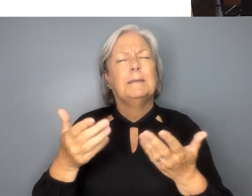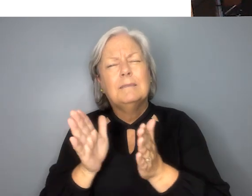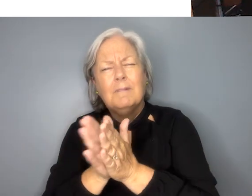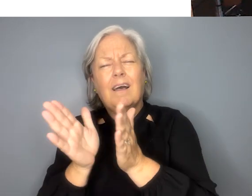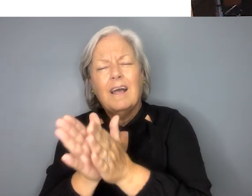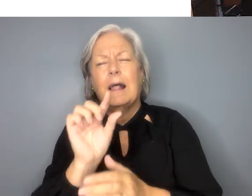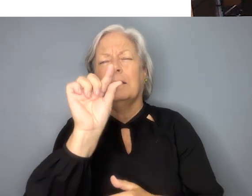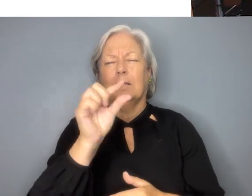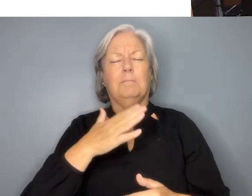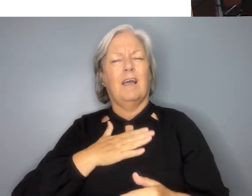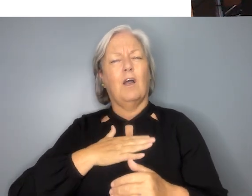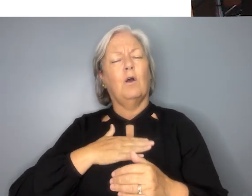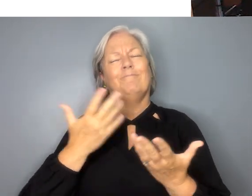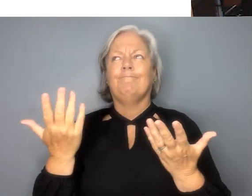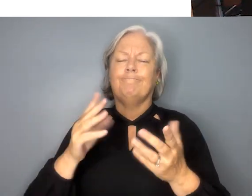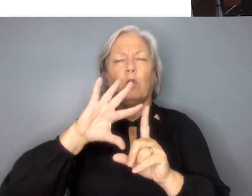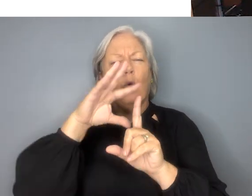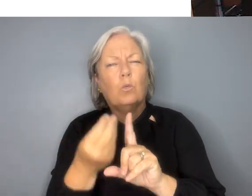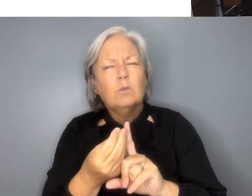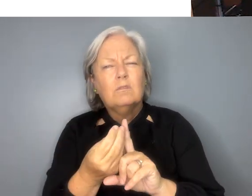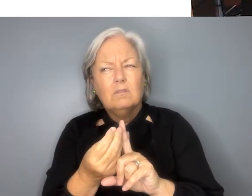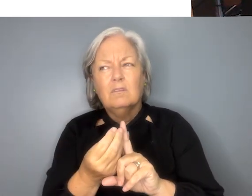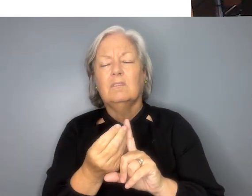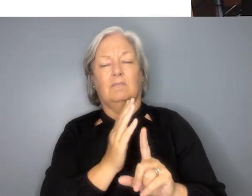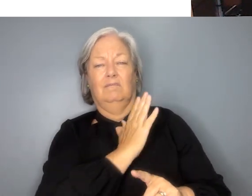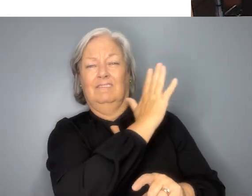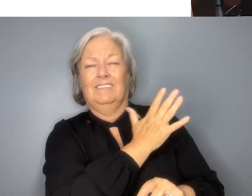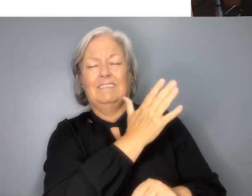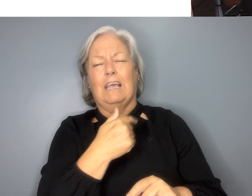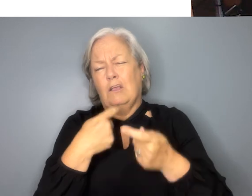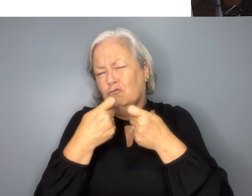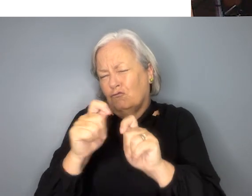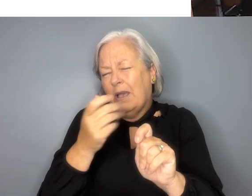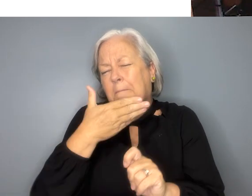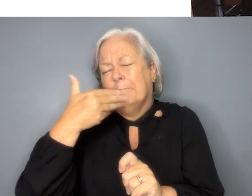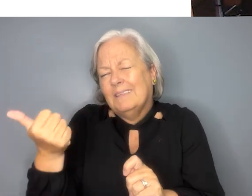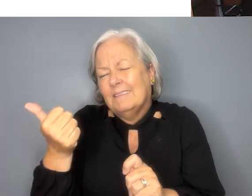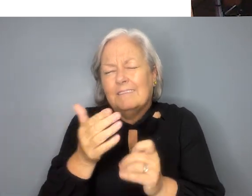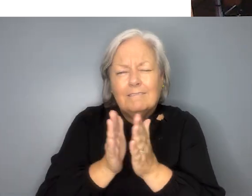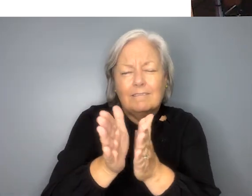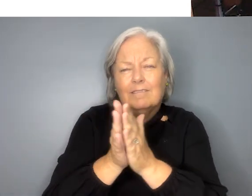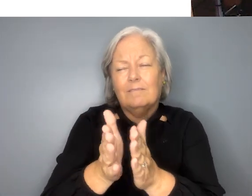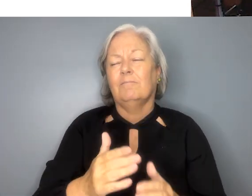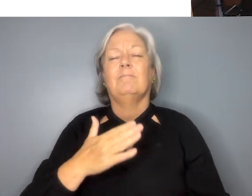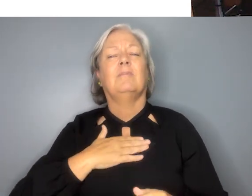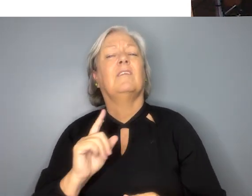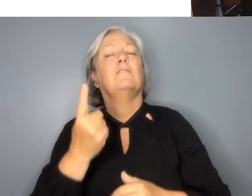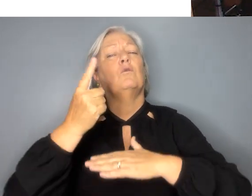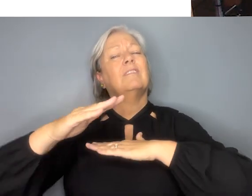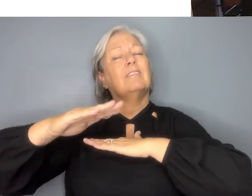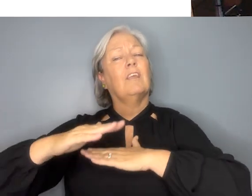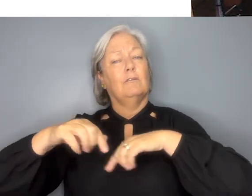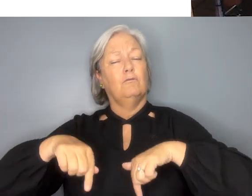explain a little bit of our culture. So it's a bit hard to put it all in 5 minutes, but I'll do the best that I can. In First